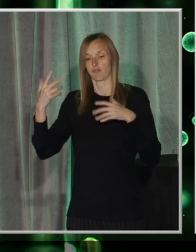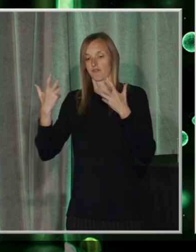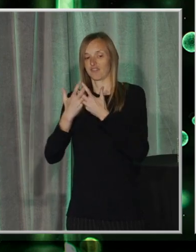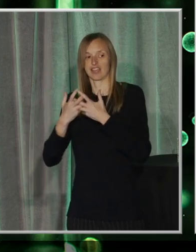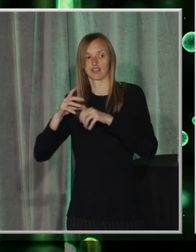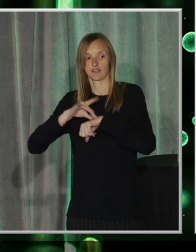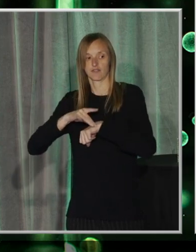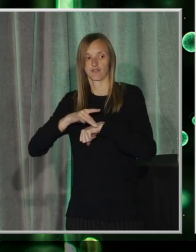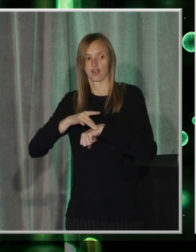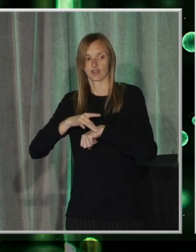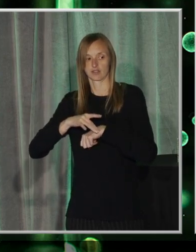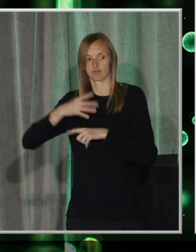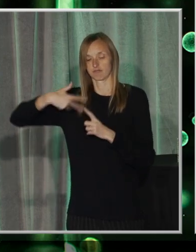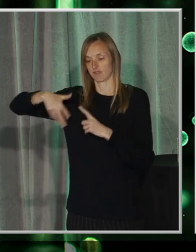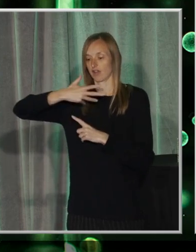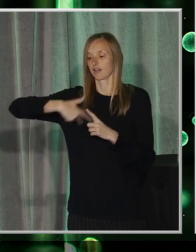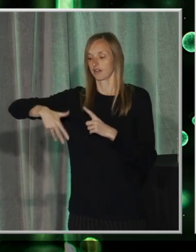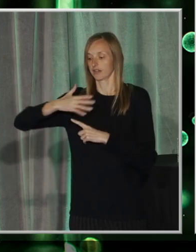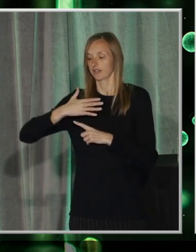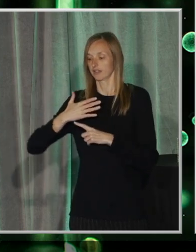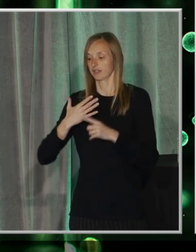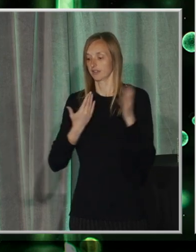is my friend Tade, who was